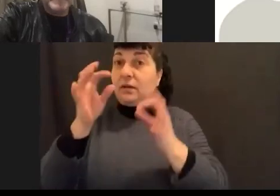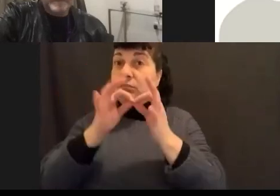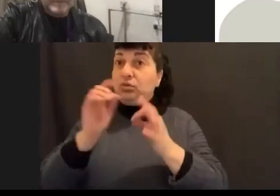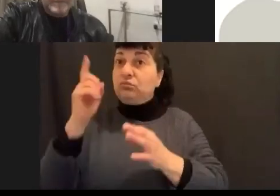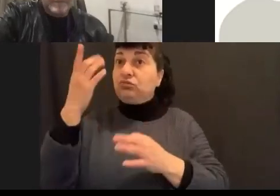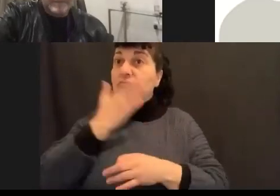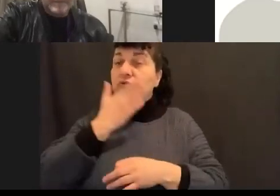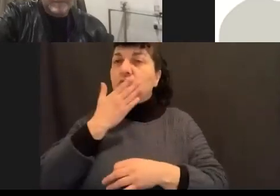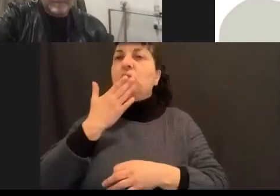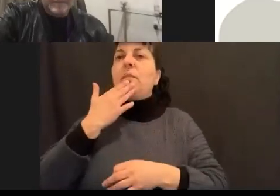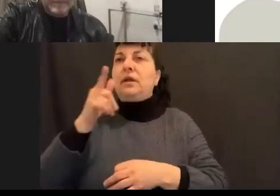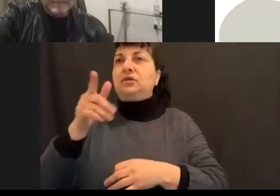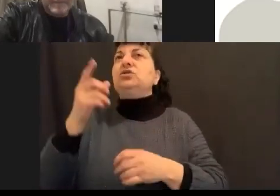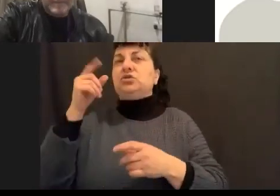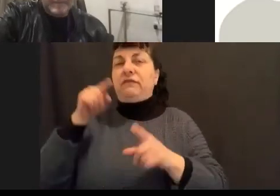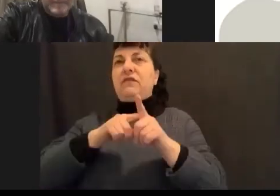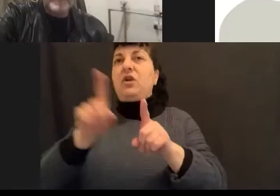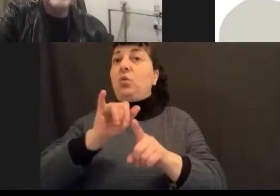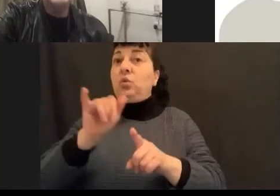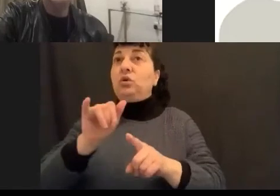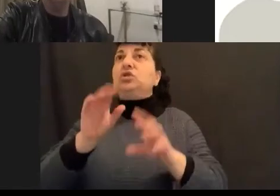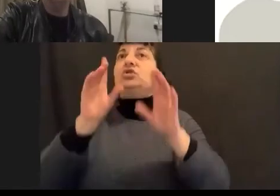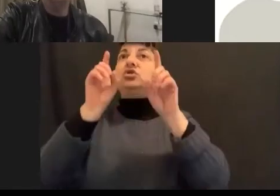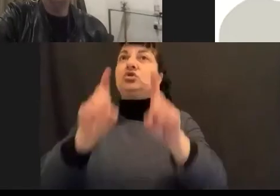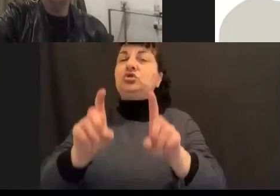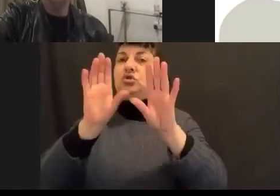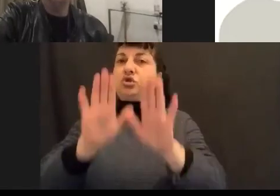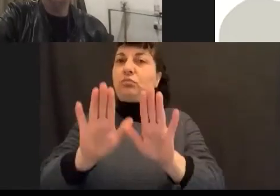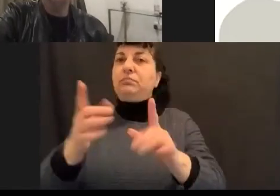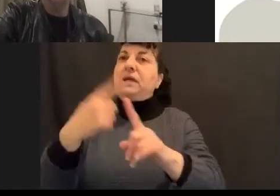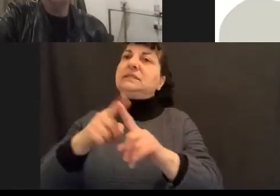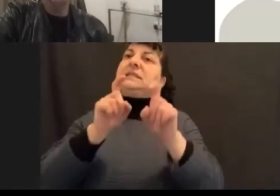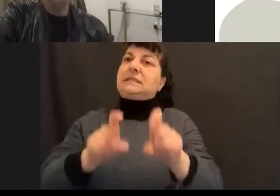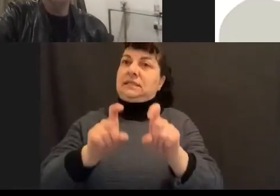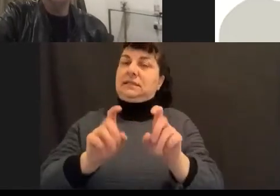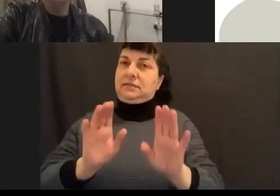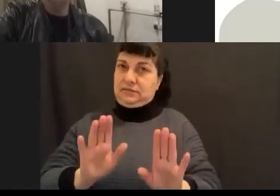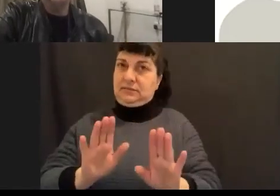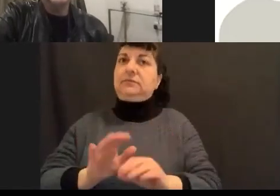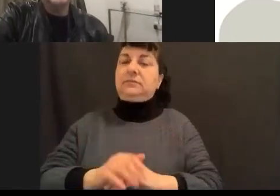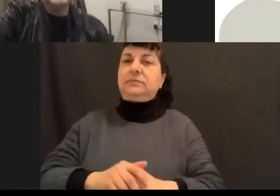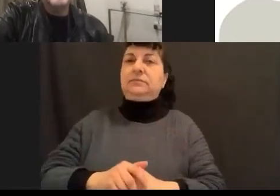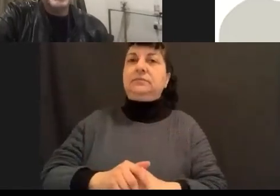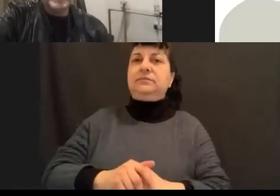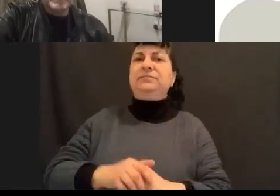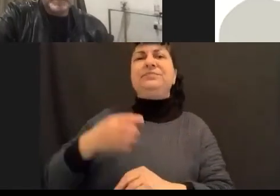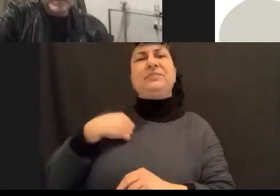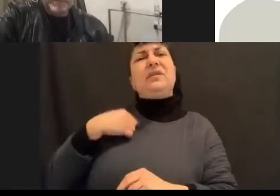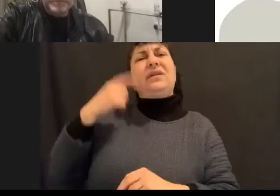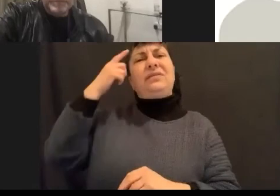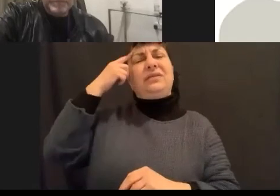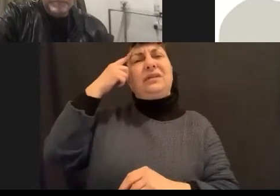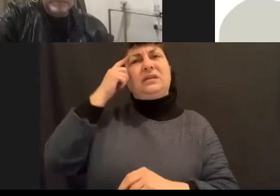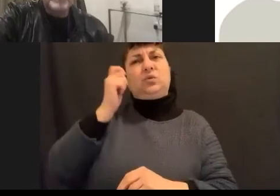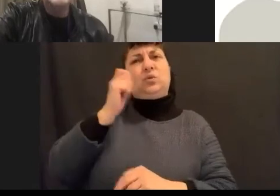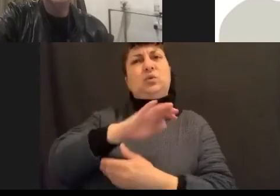about what's happening from that perspective. I think we are almost at the end